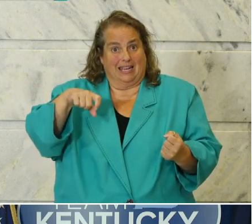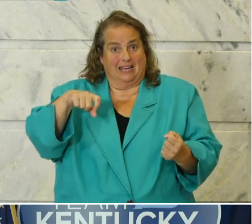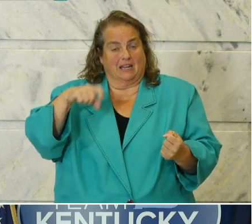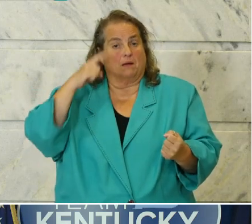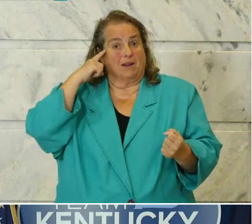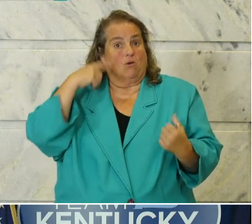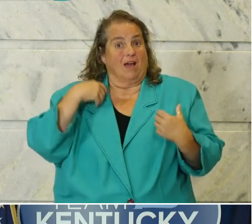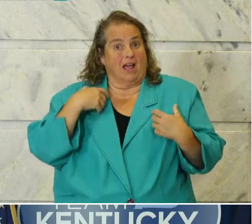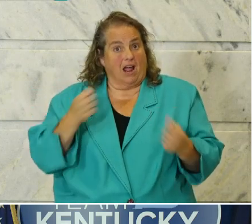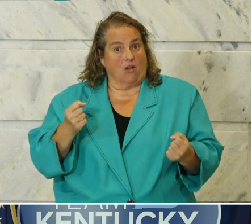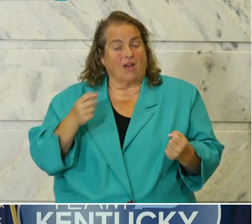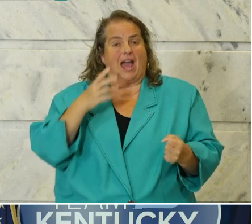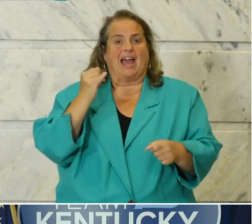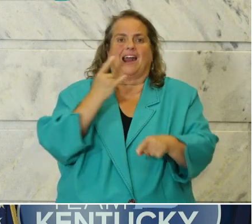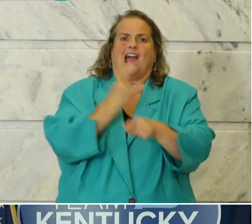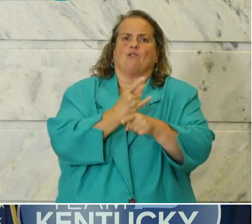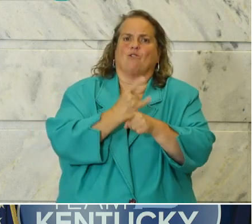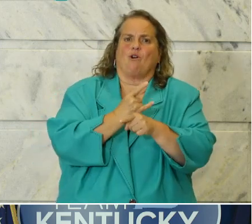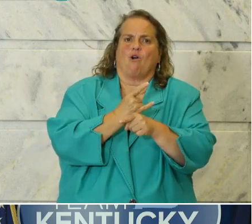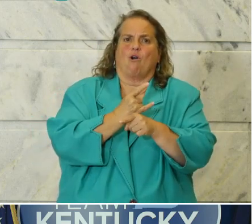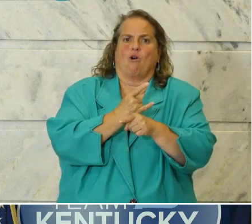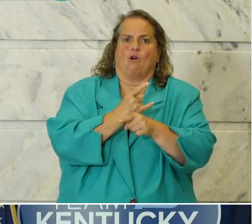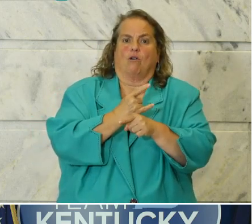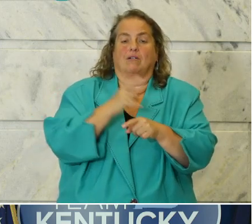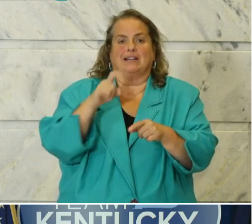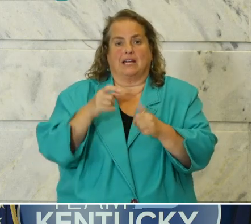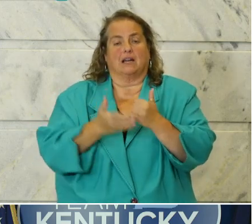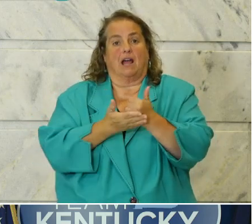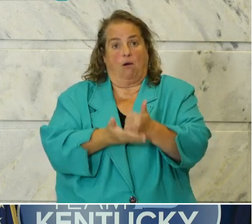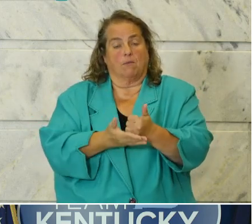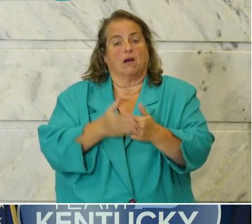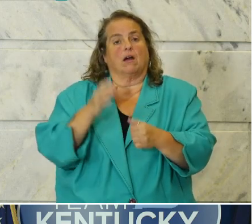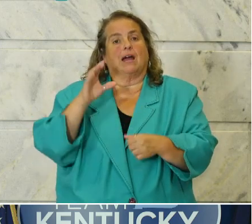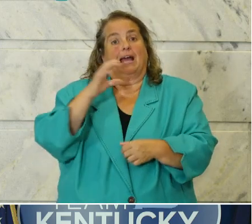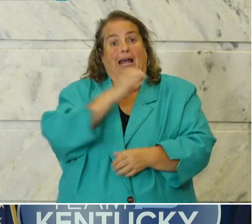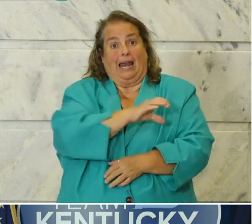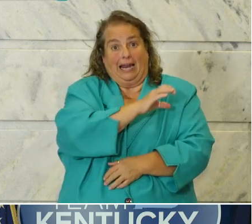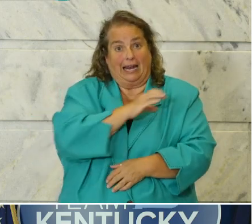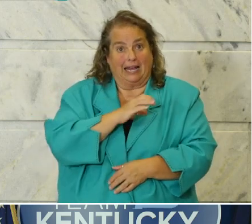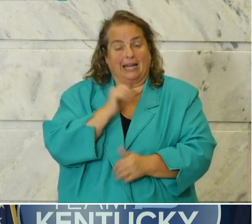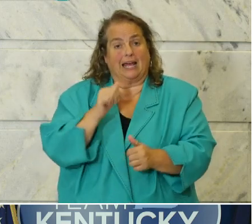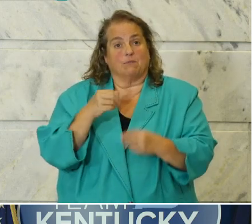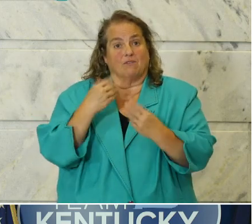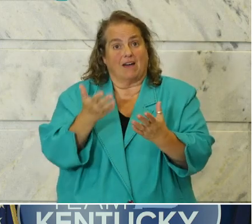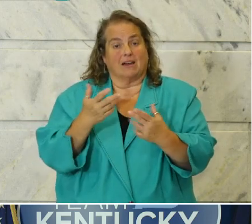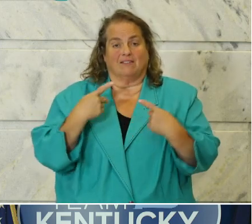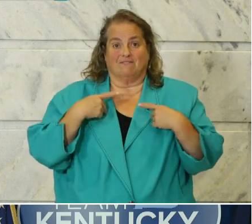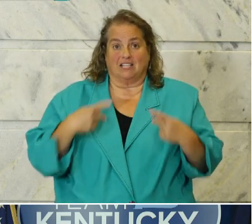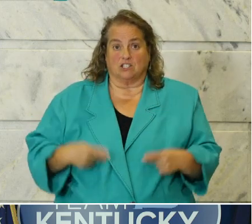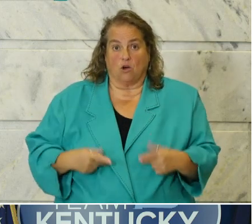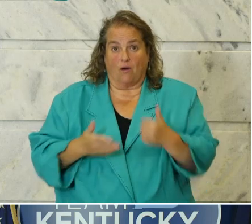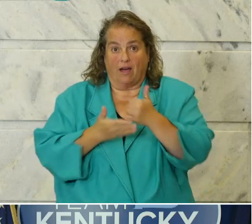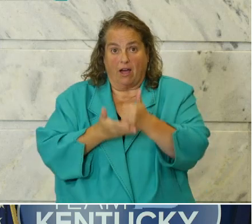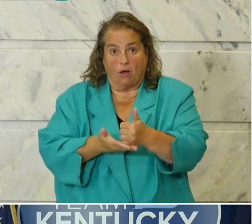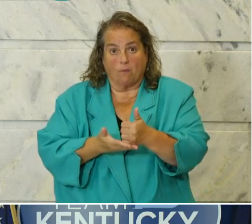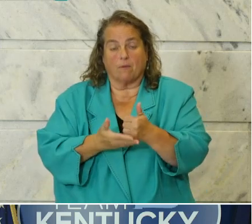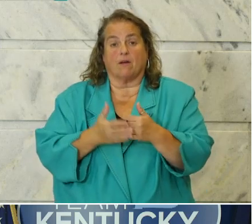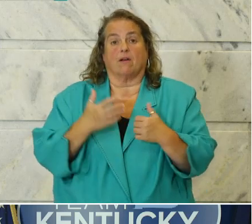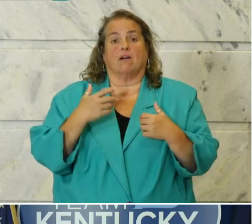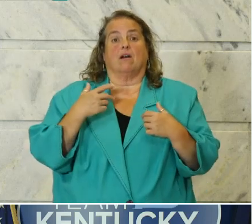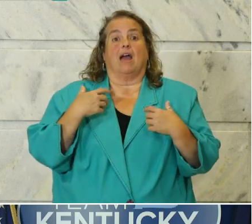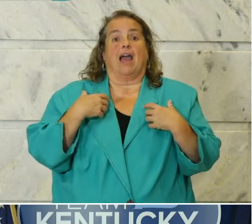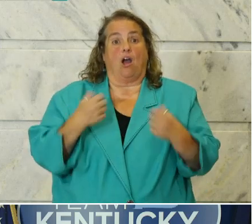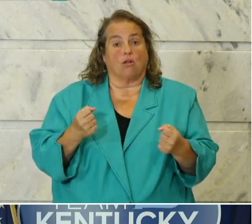use needs. This allows a comprehensive clinic to provide for physical health as well as behavioral